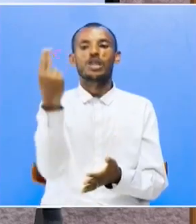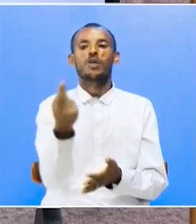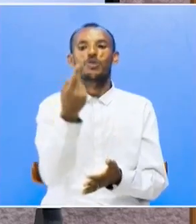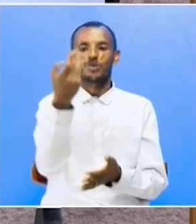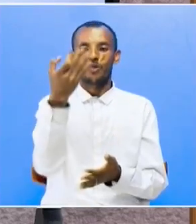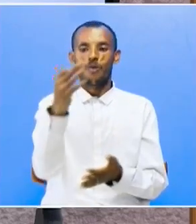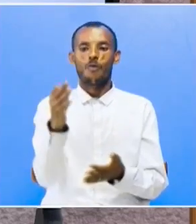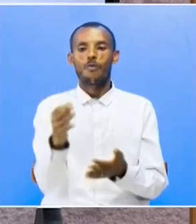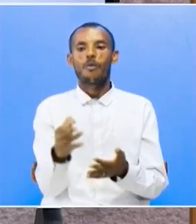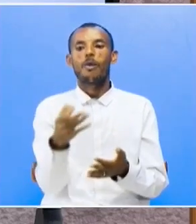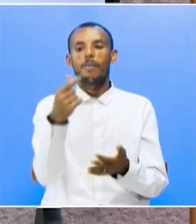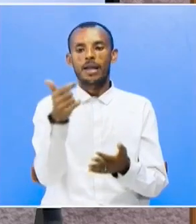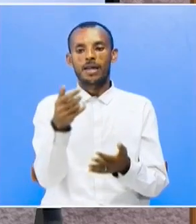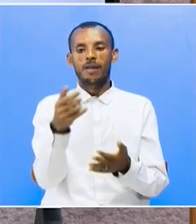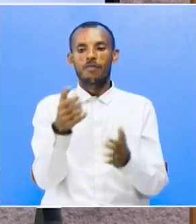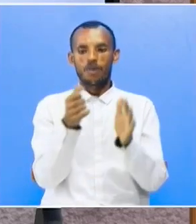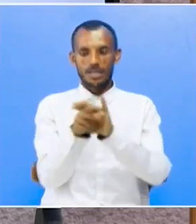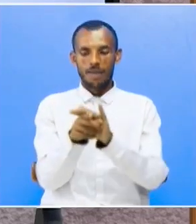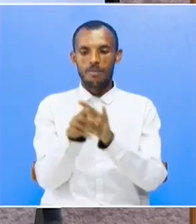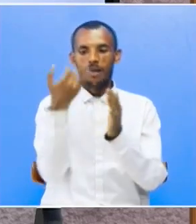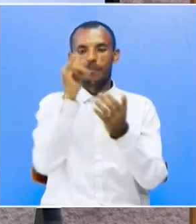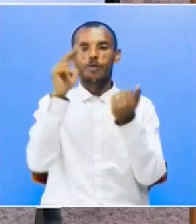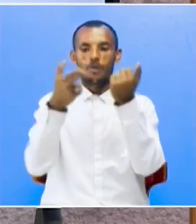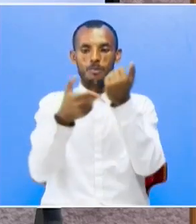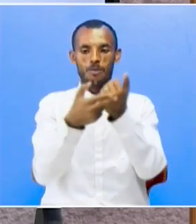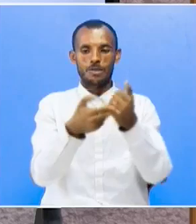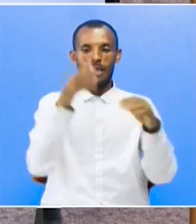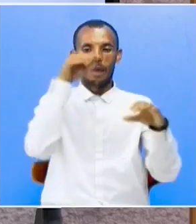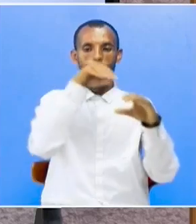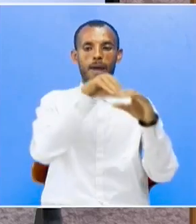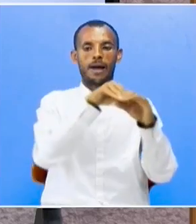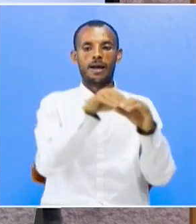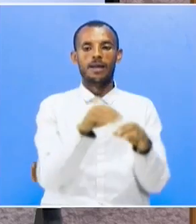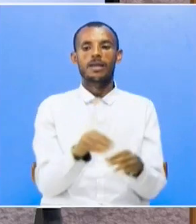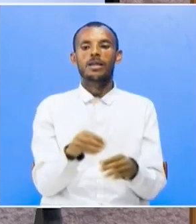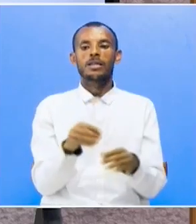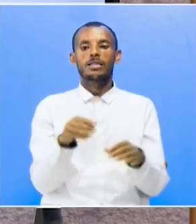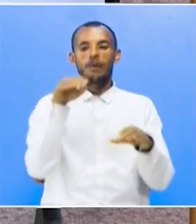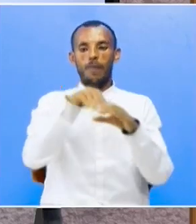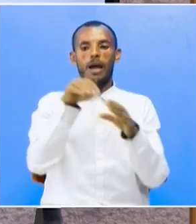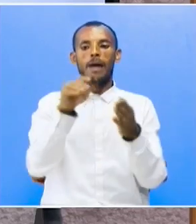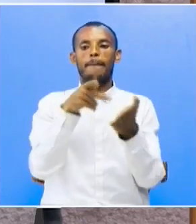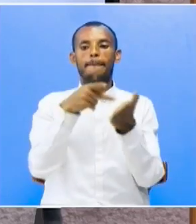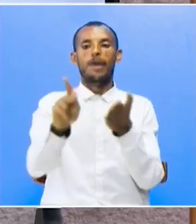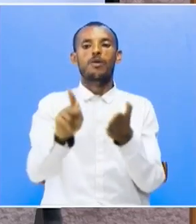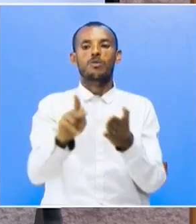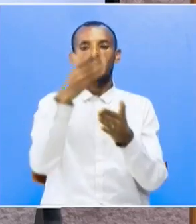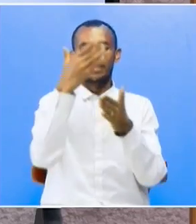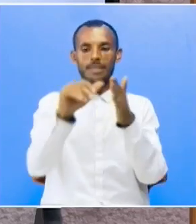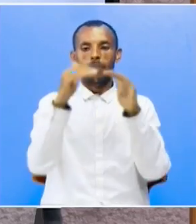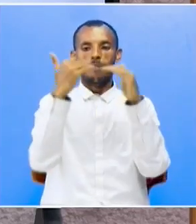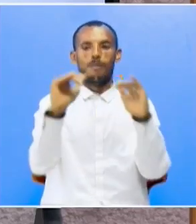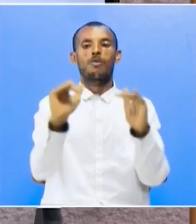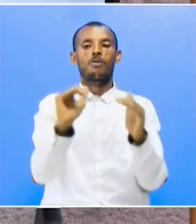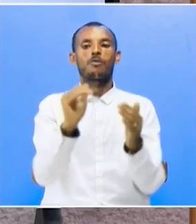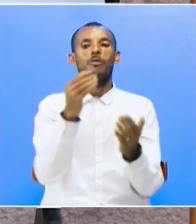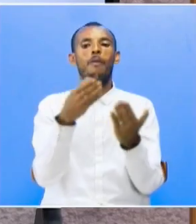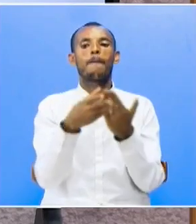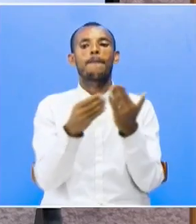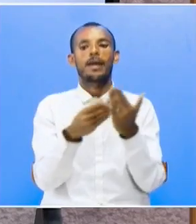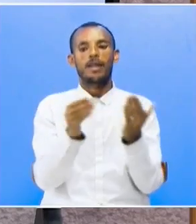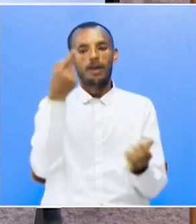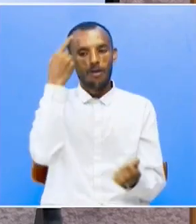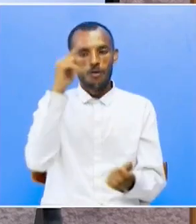you deposit a money in a bank, the bank will pay you some amount of money